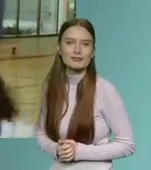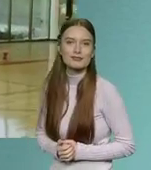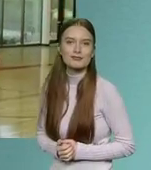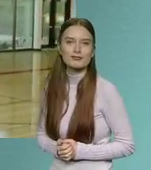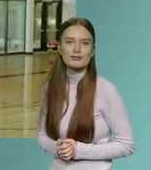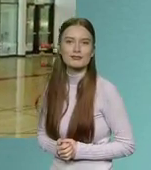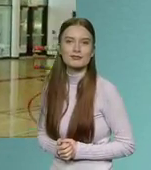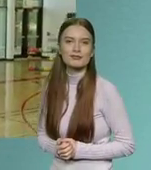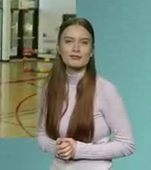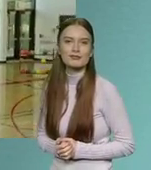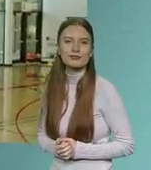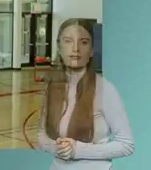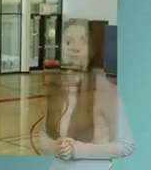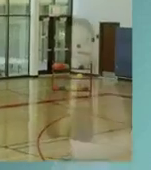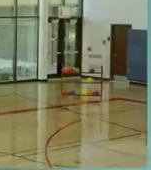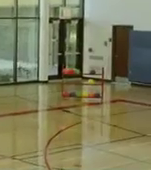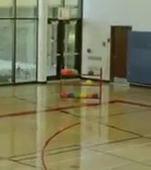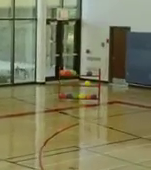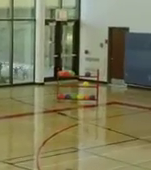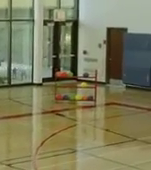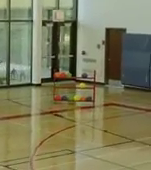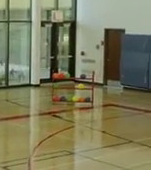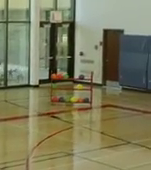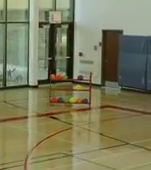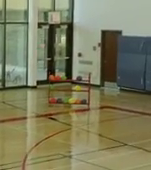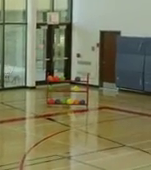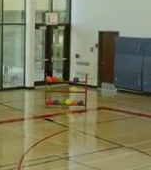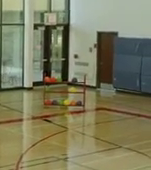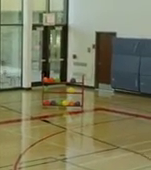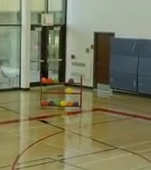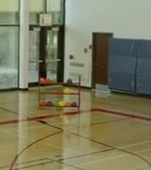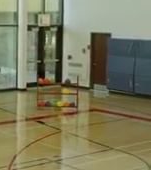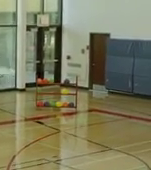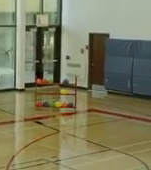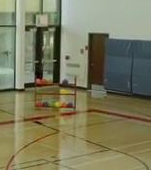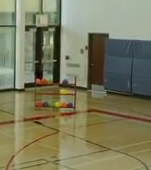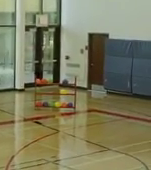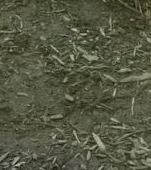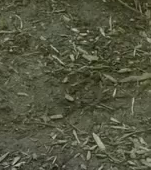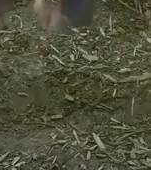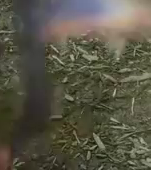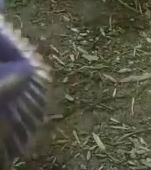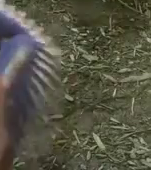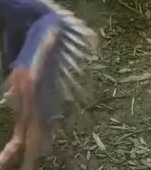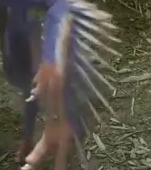Outside the window, the team of Microraptors are hopping up and down, waving their wings. Audio description by Deluxe.